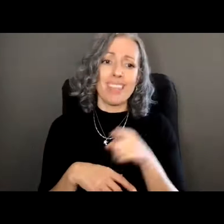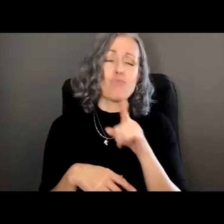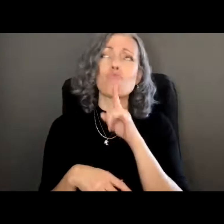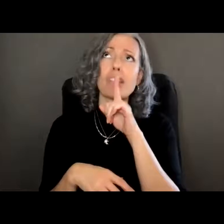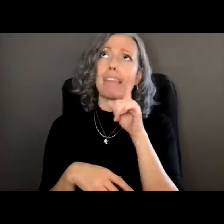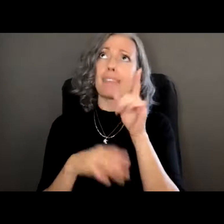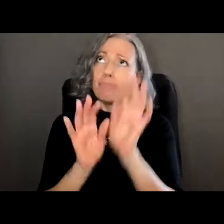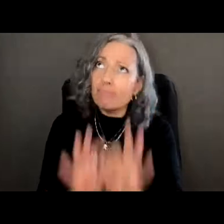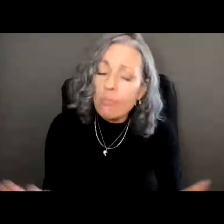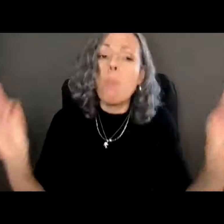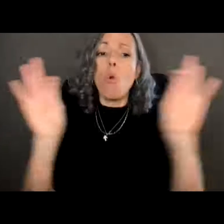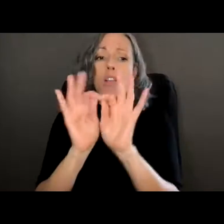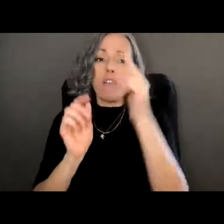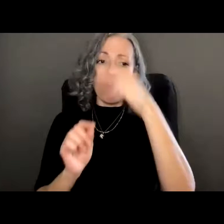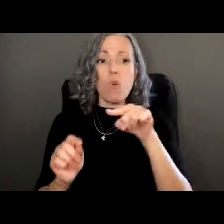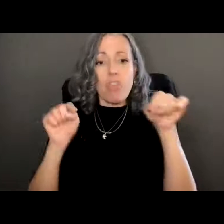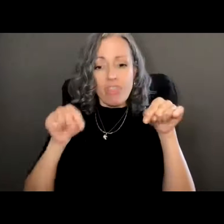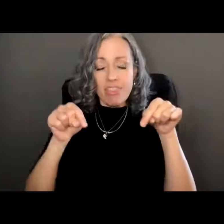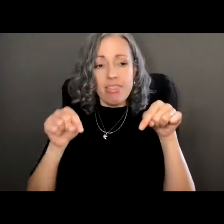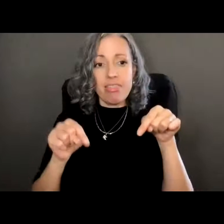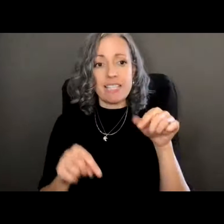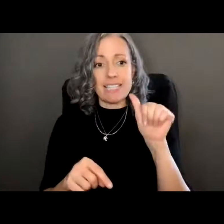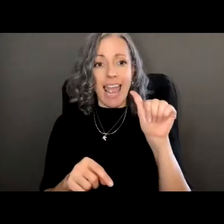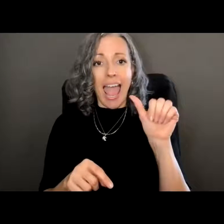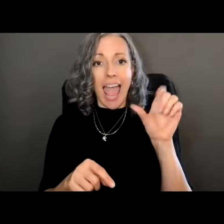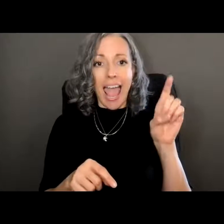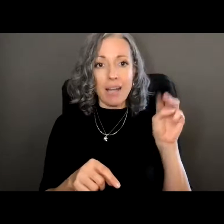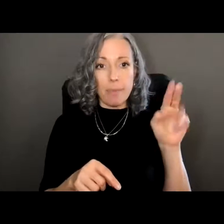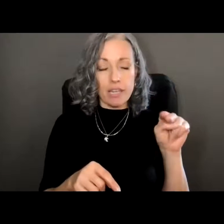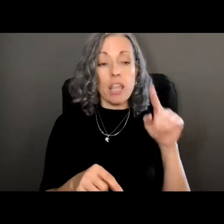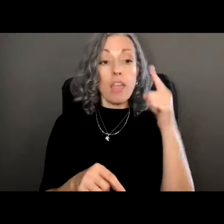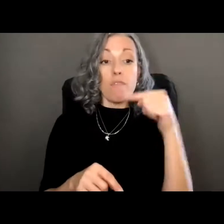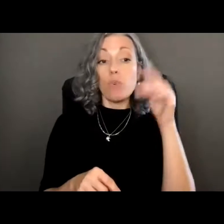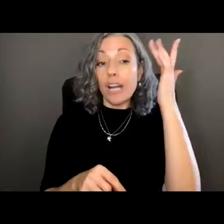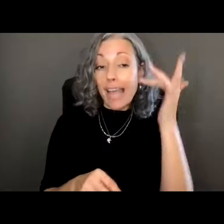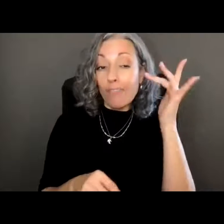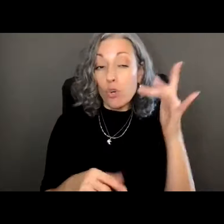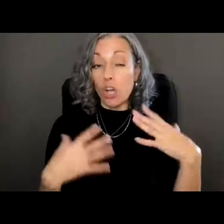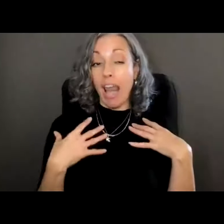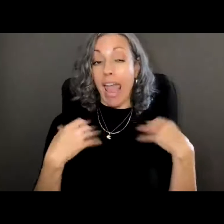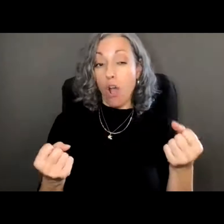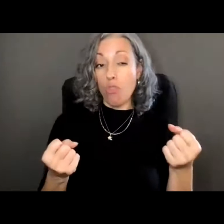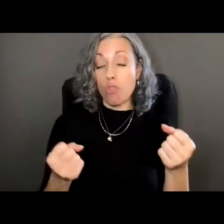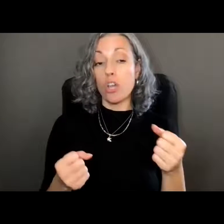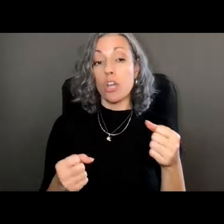incredibly important for this administration and for California Health and Human Services